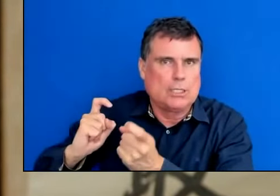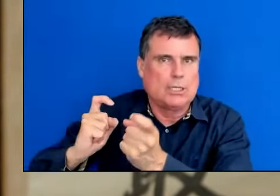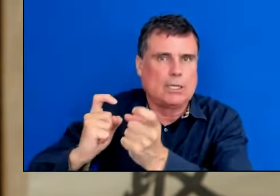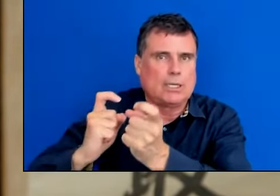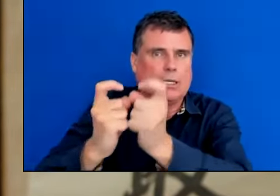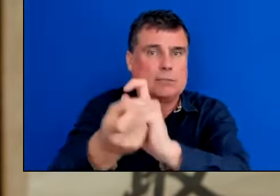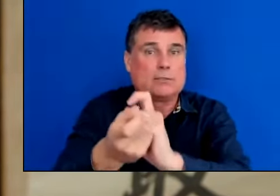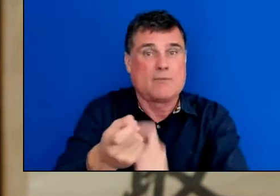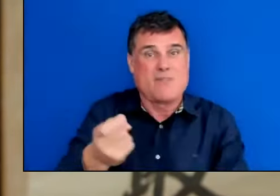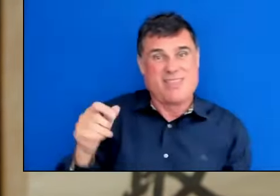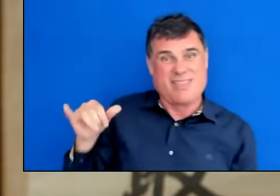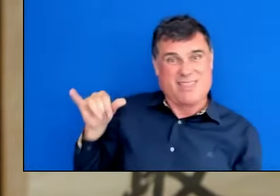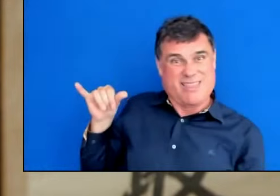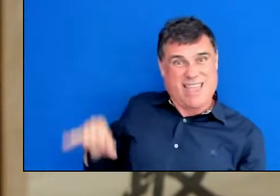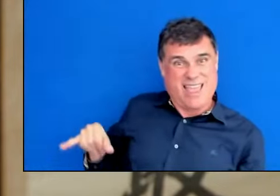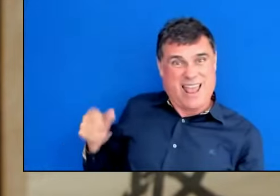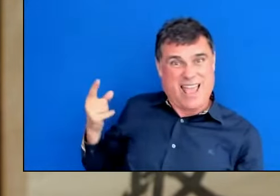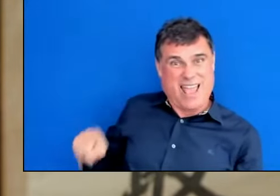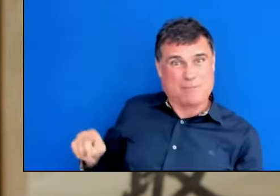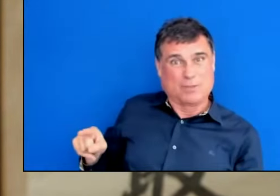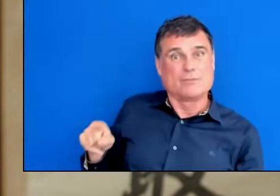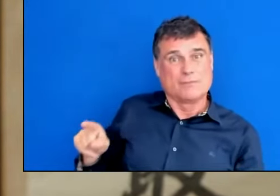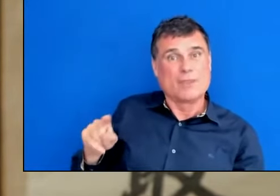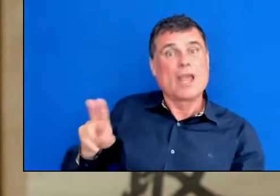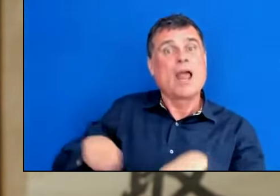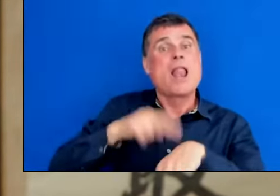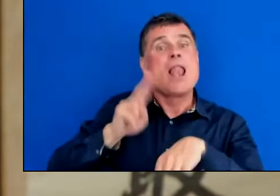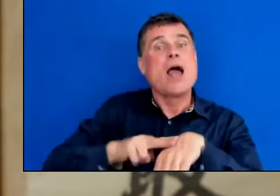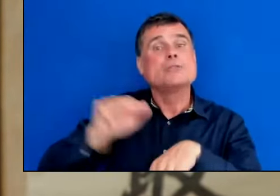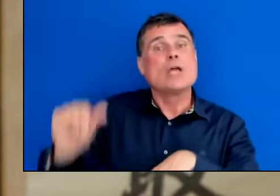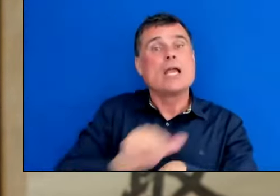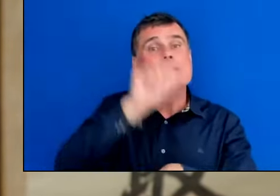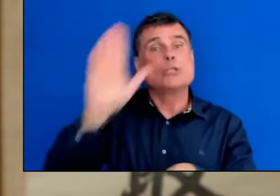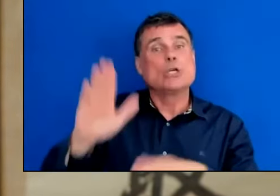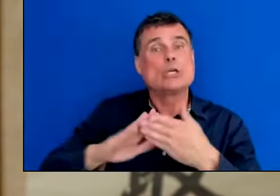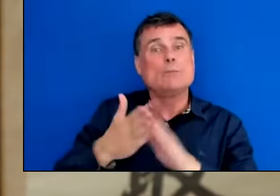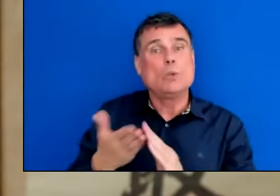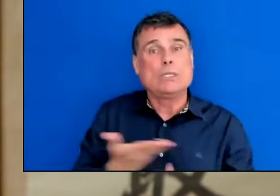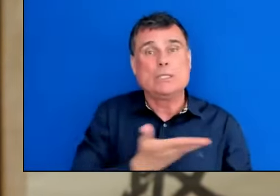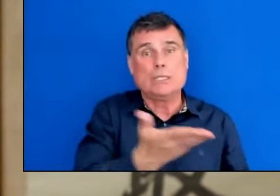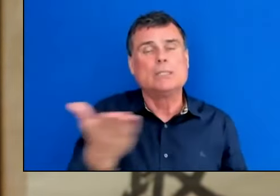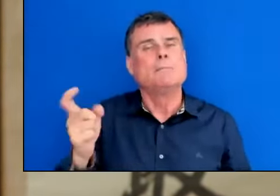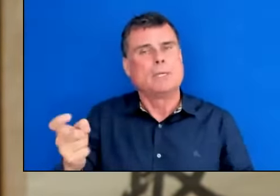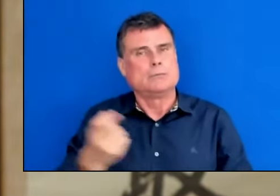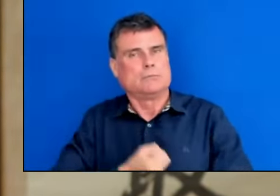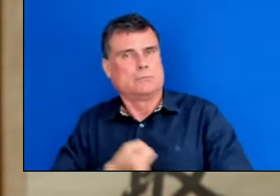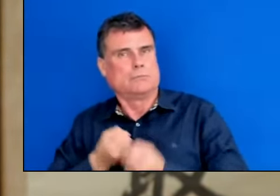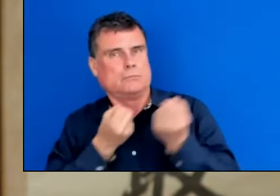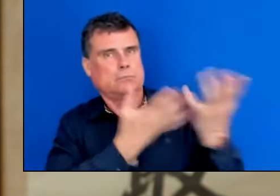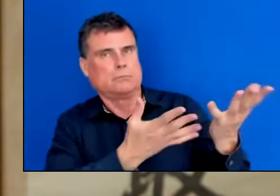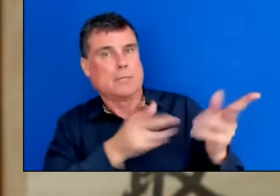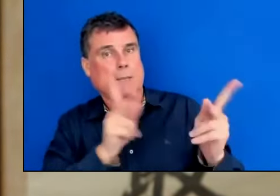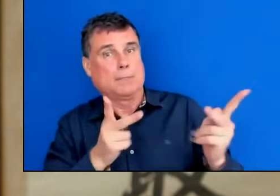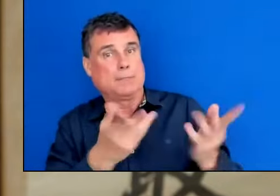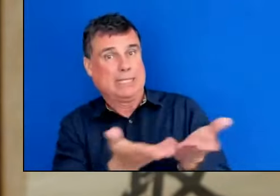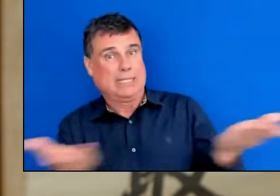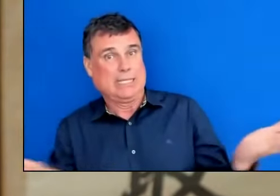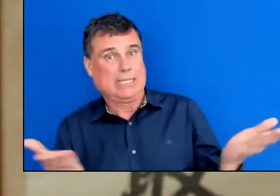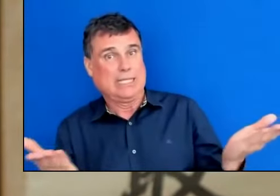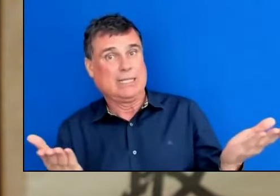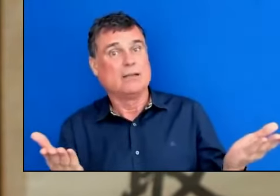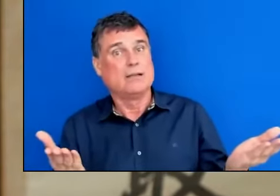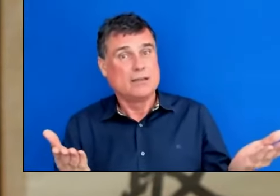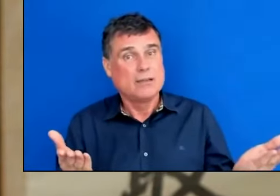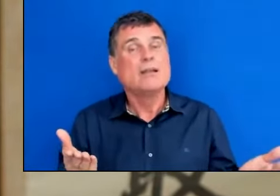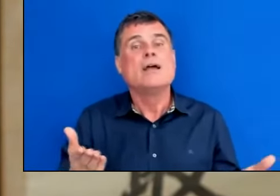And on behalf of the NAJC, the people in this room, and all of our elders, past and present, we thank